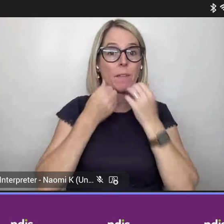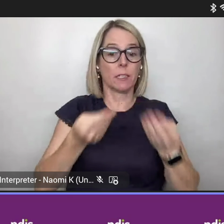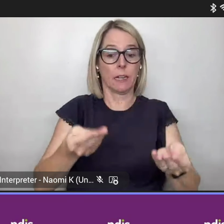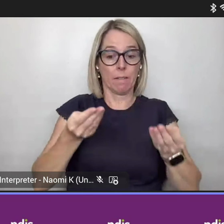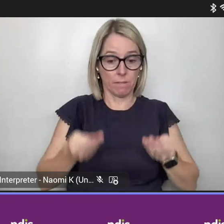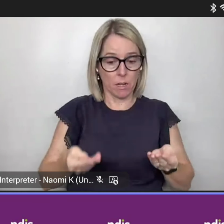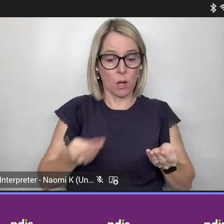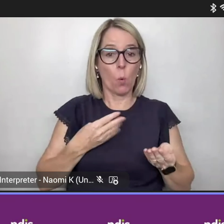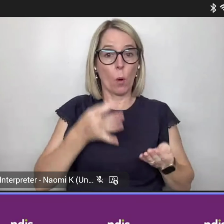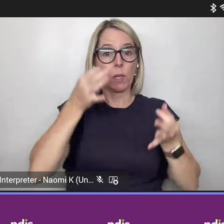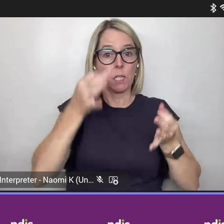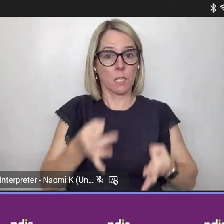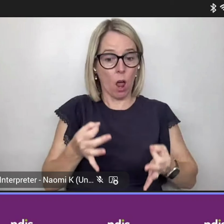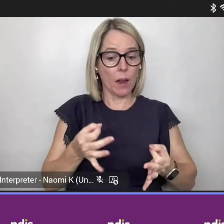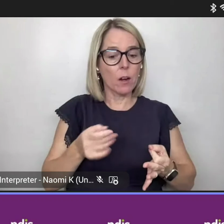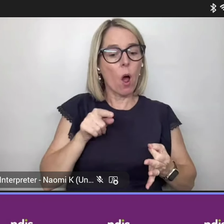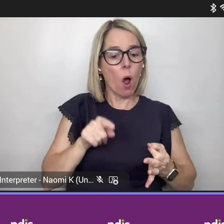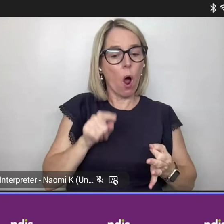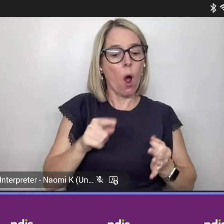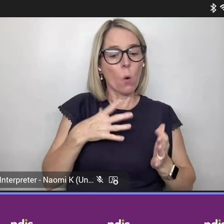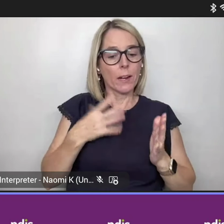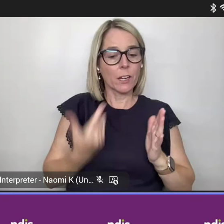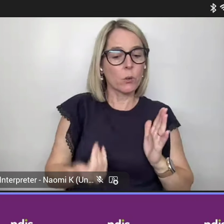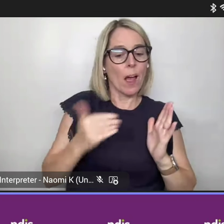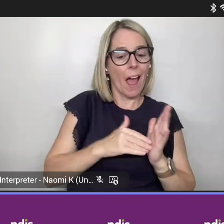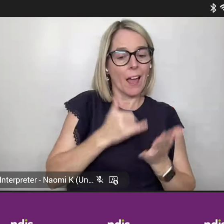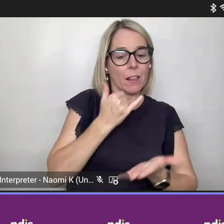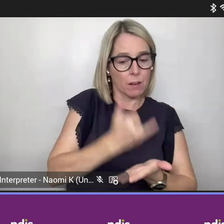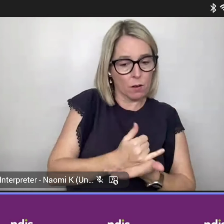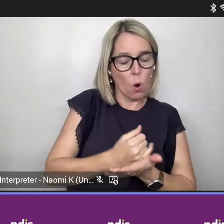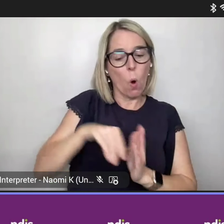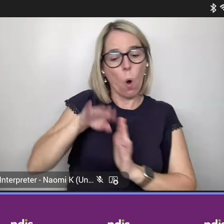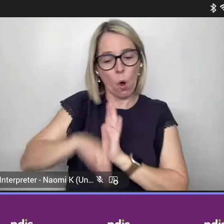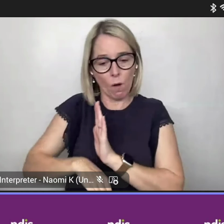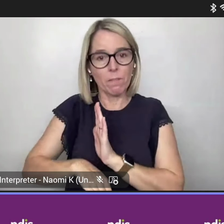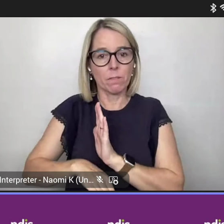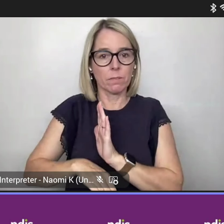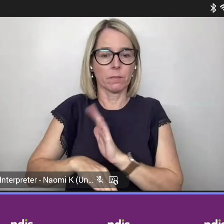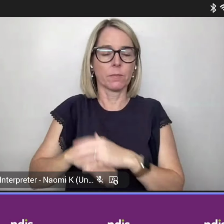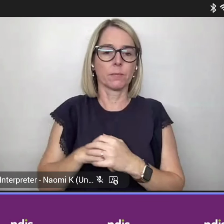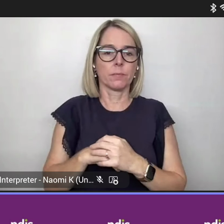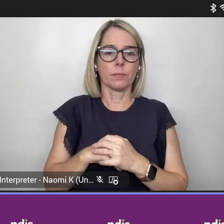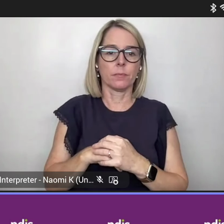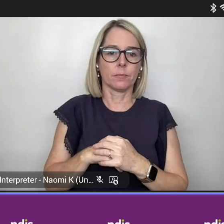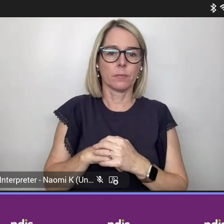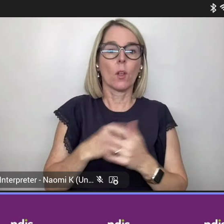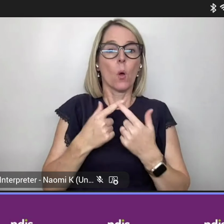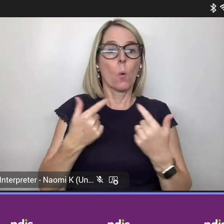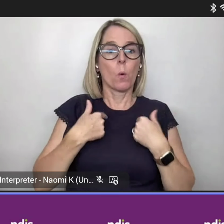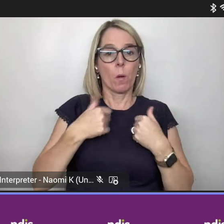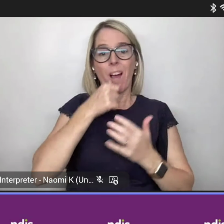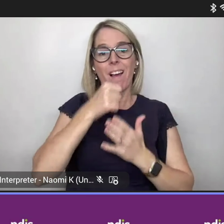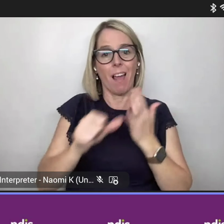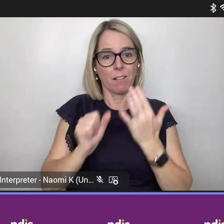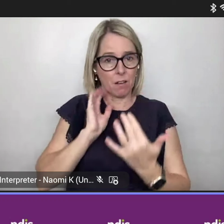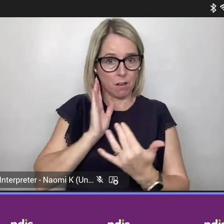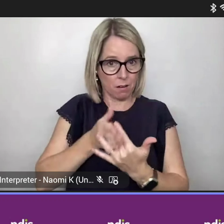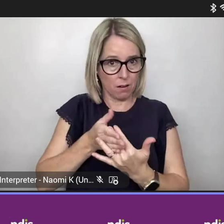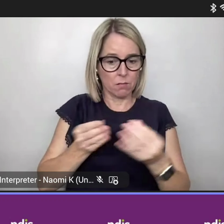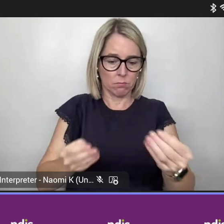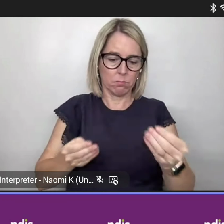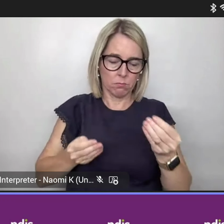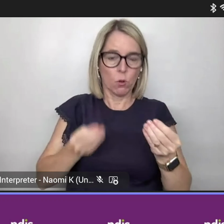add or remove the categories of impairments in your notice. We will send you a letter telling you if we decide to